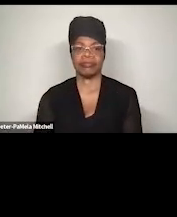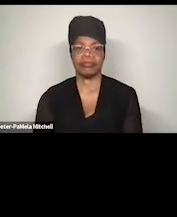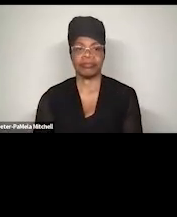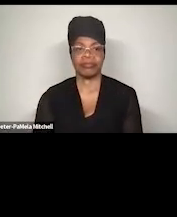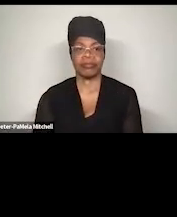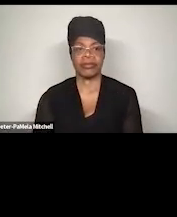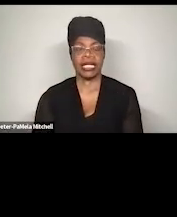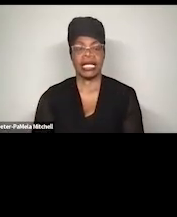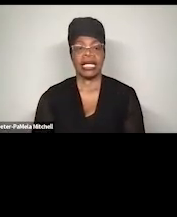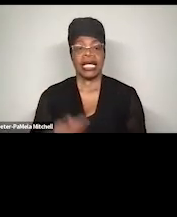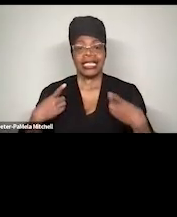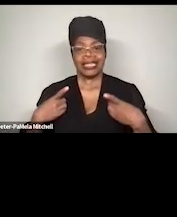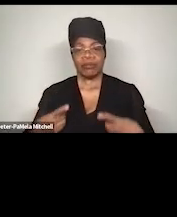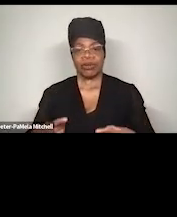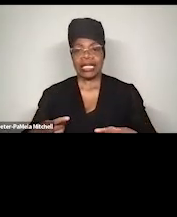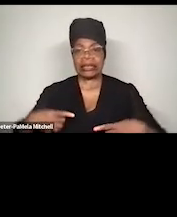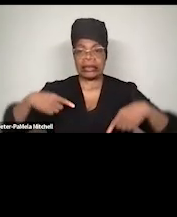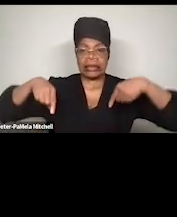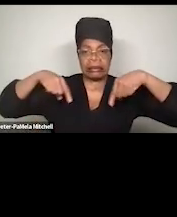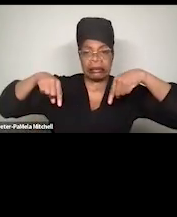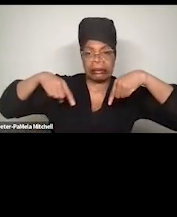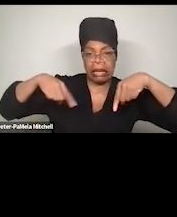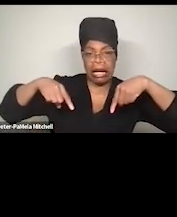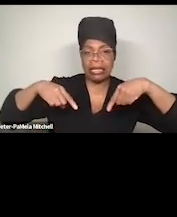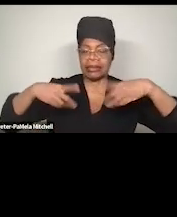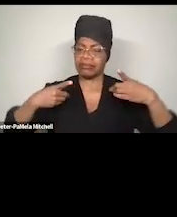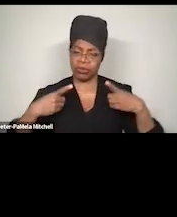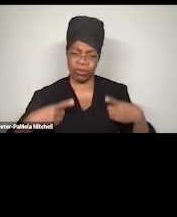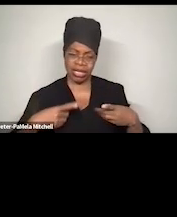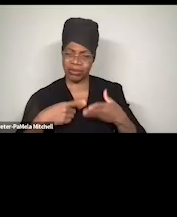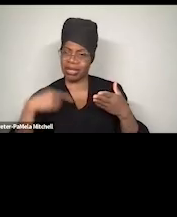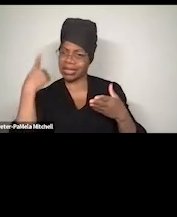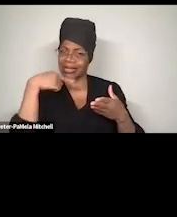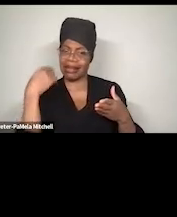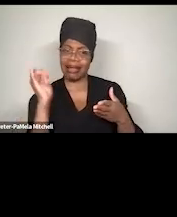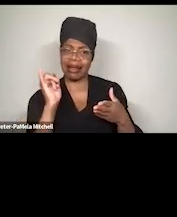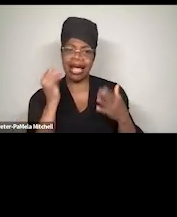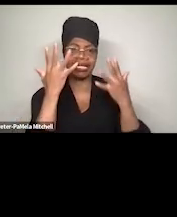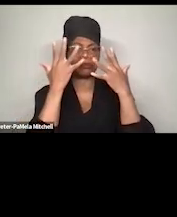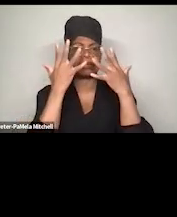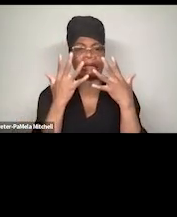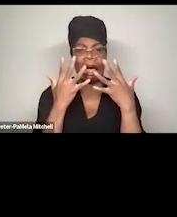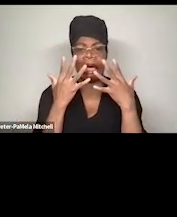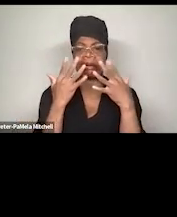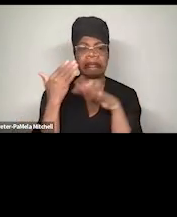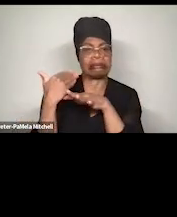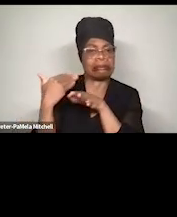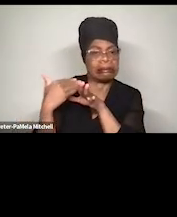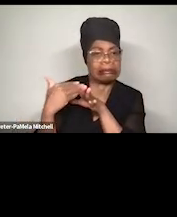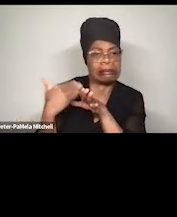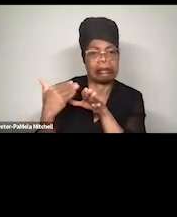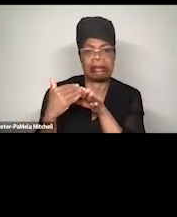Okay, depression and anxiety, right? So depression, what does it look like? Persistent sadness or irritability, loss of interest